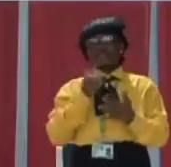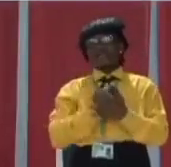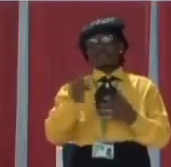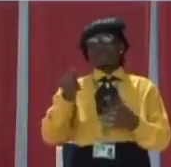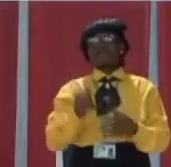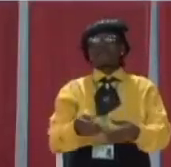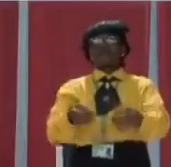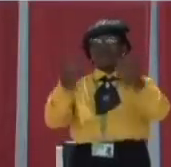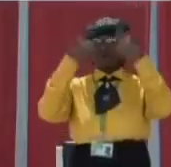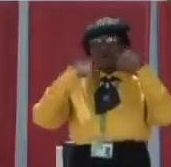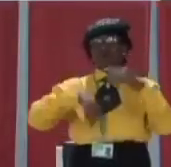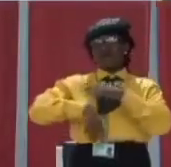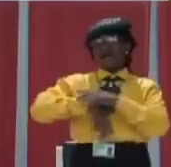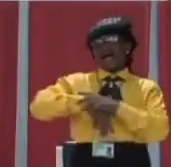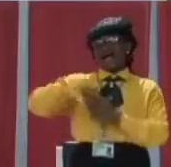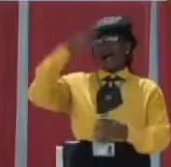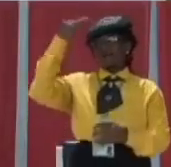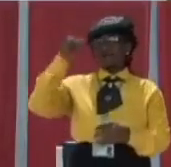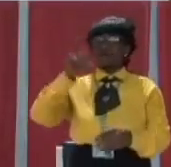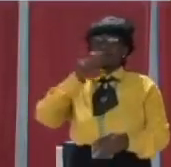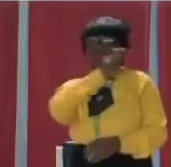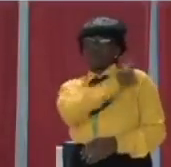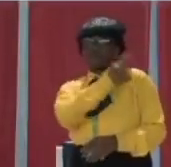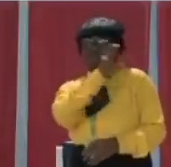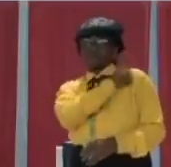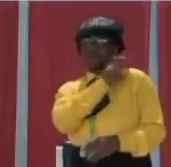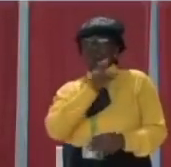Come out of prison today.